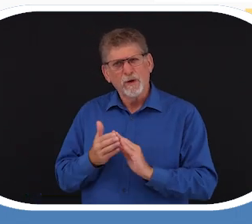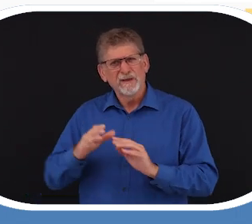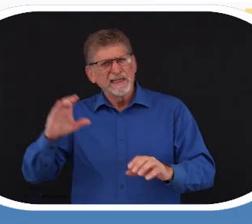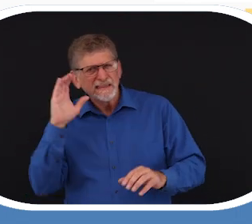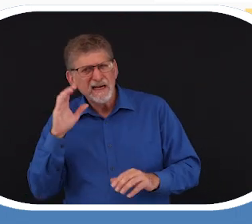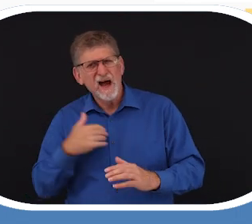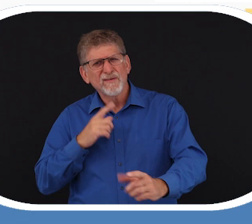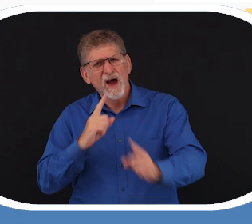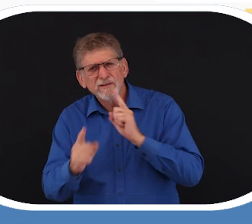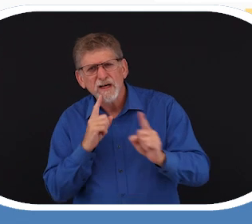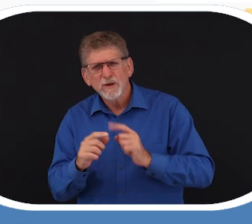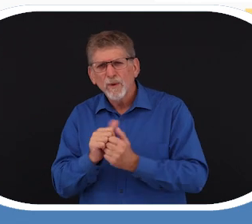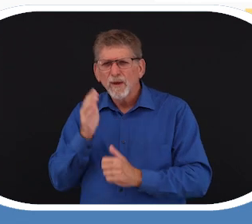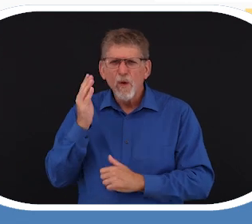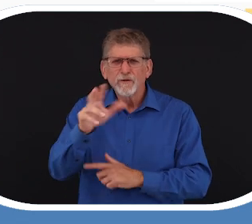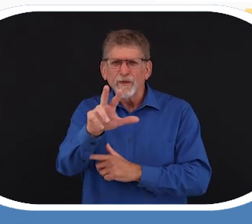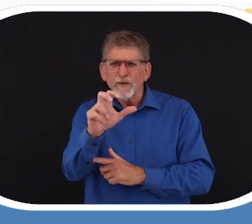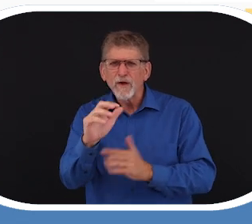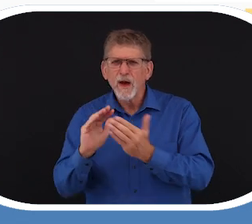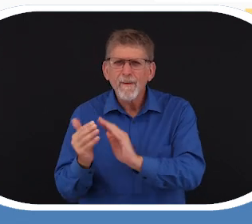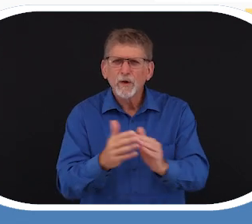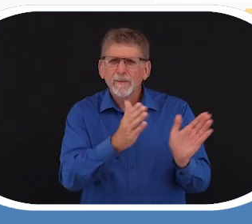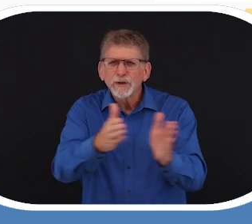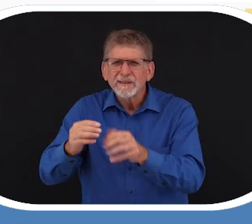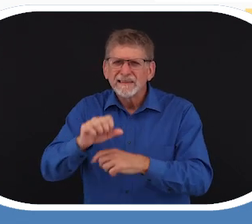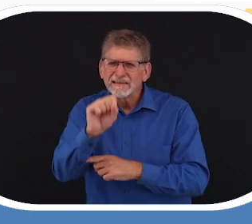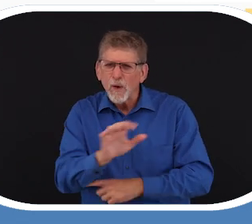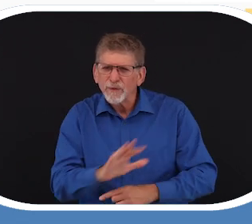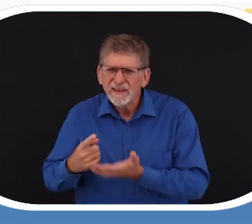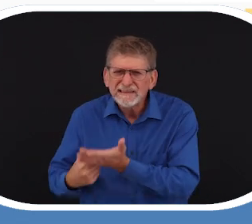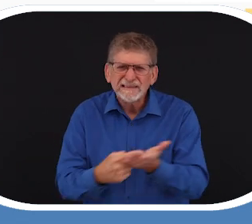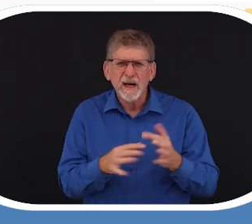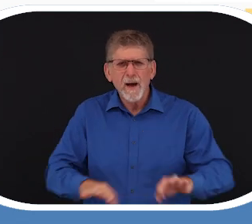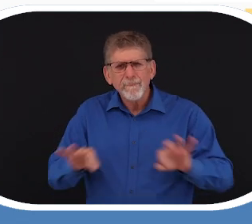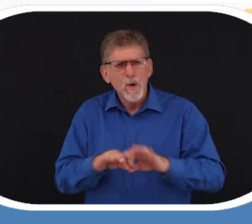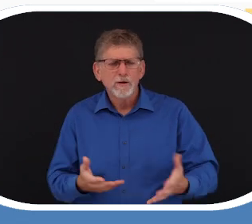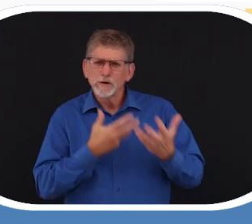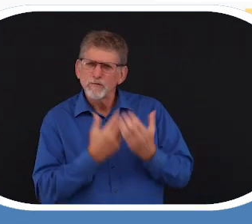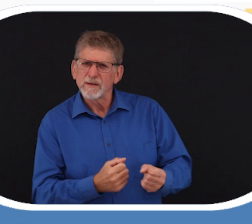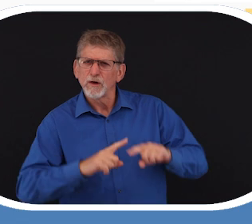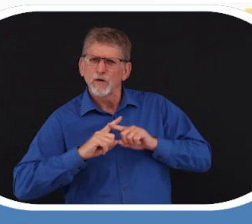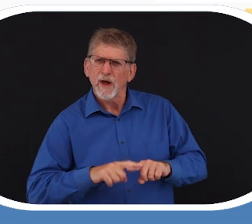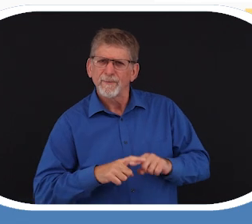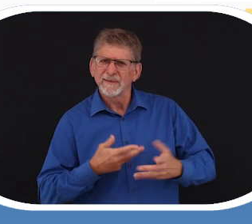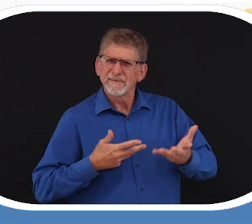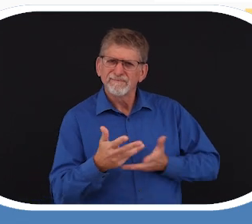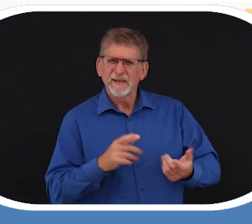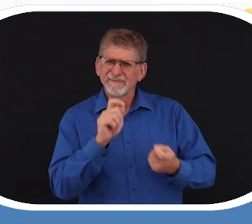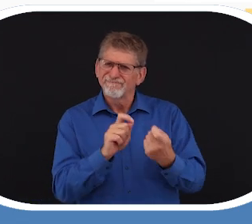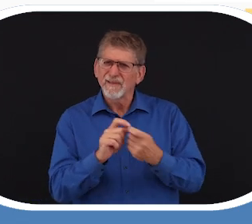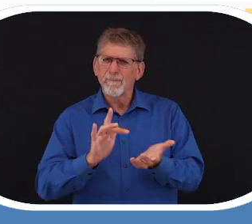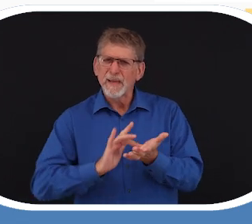community listening to have a conversation with over 300 community members in the South about the importance of trustworthiness and